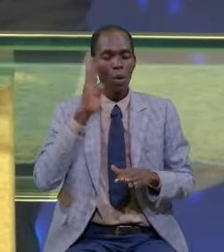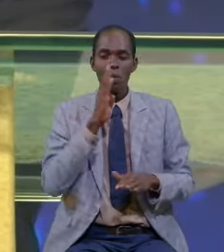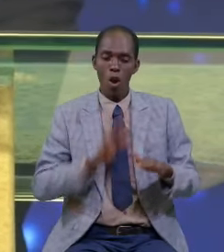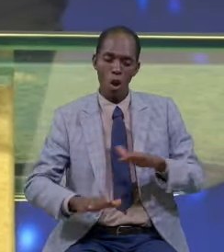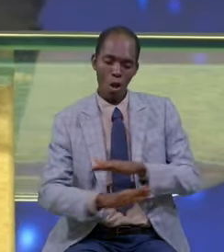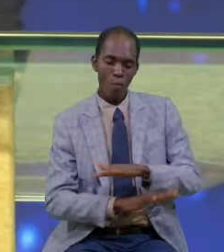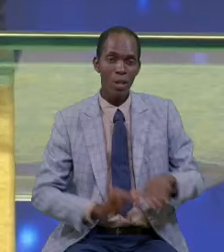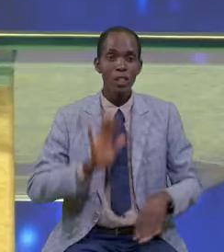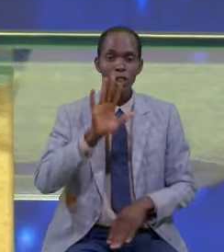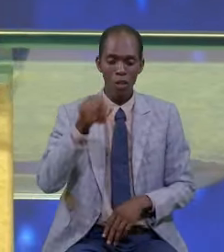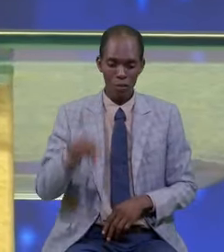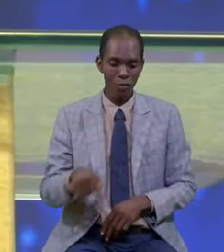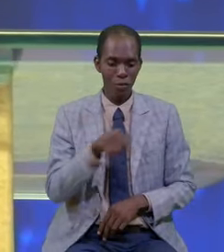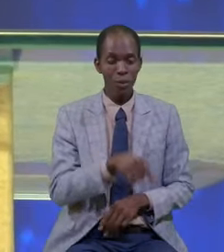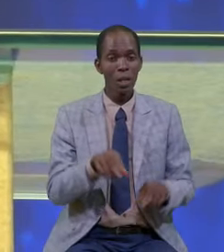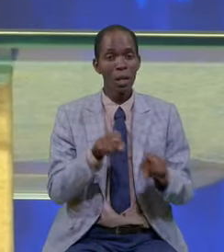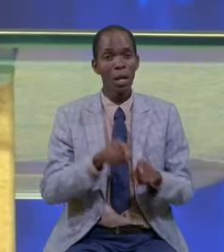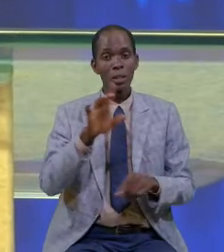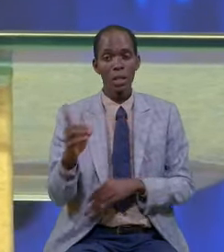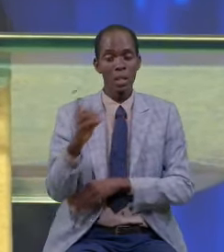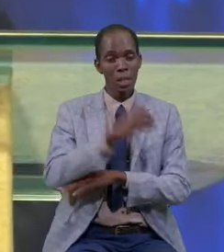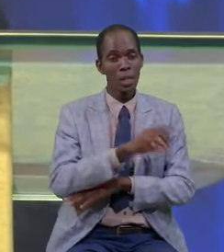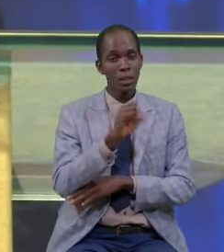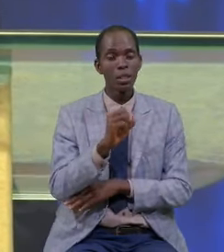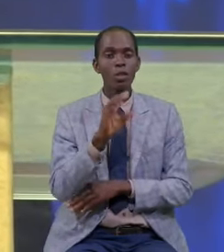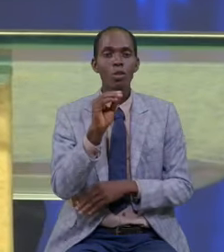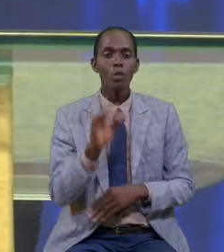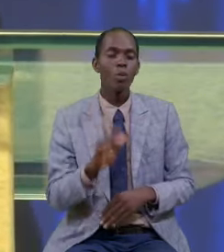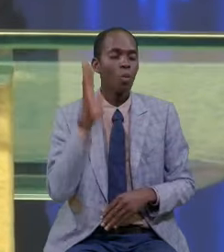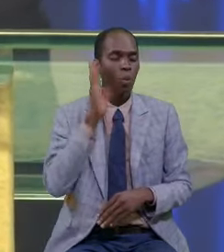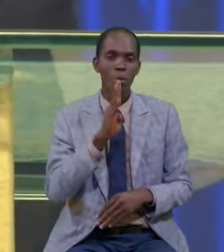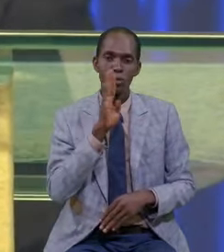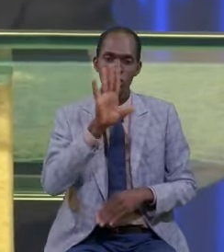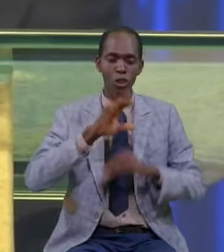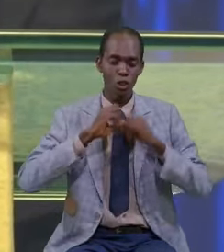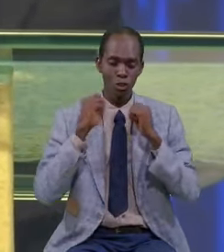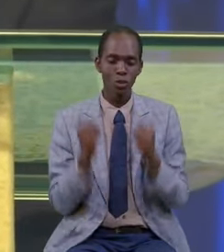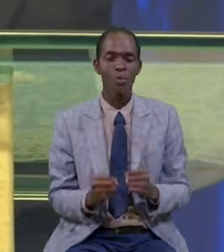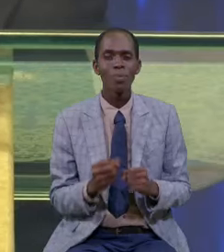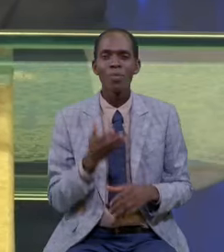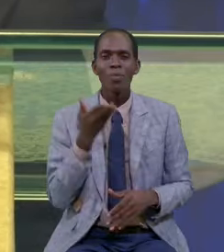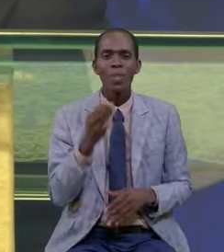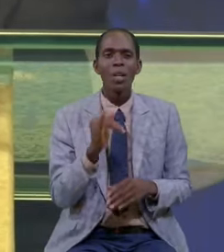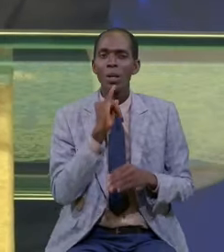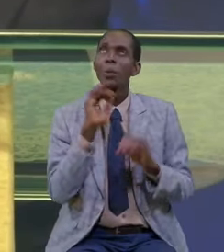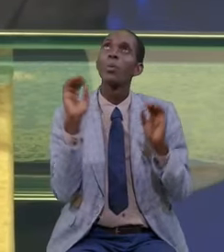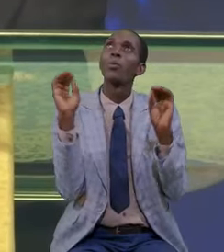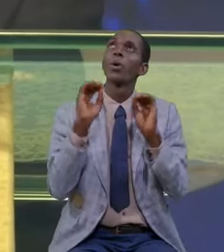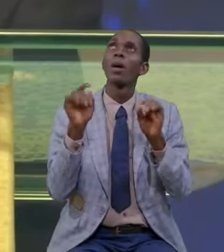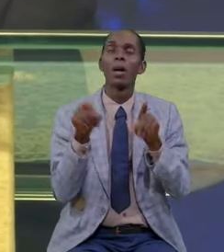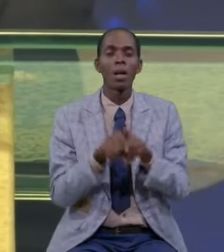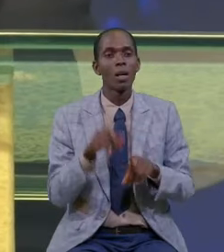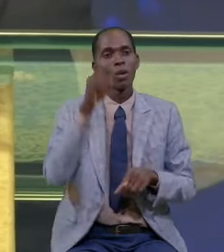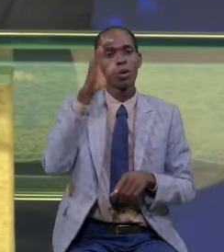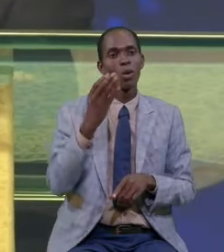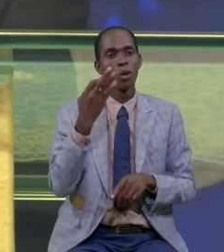thy days, so shall be thy strength. There is none like unto the God of Jeshurun,